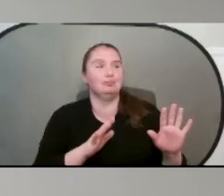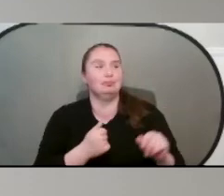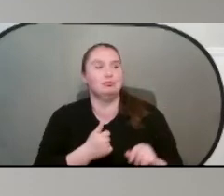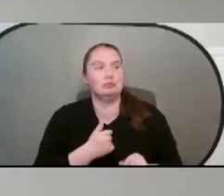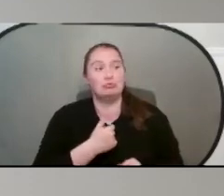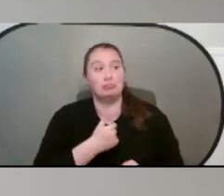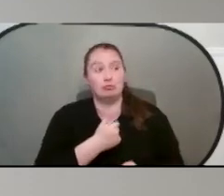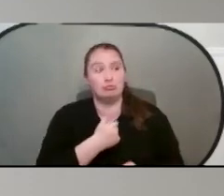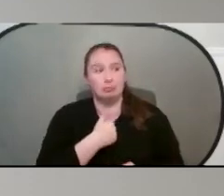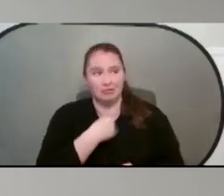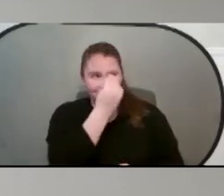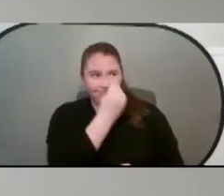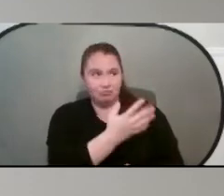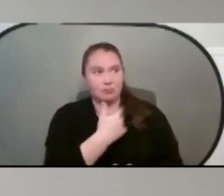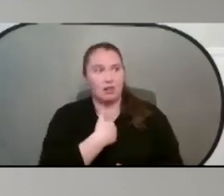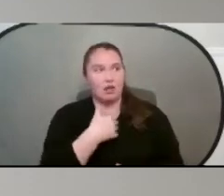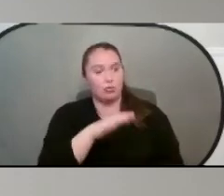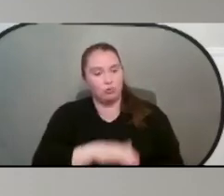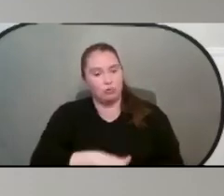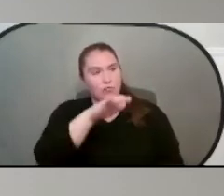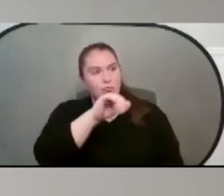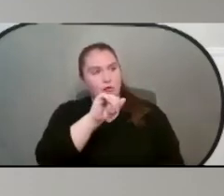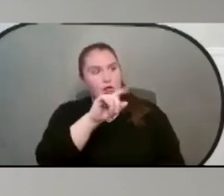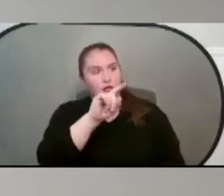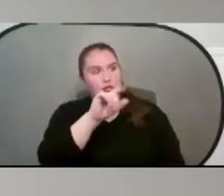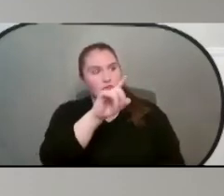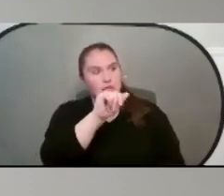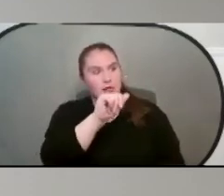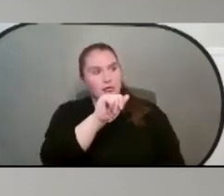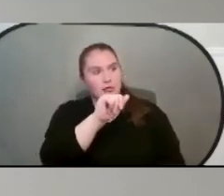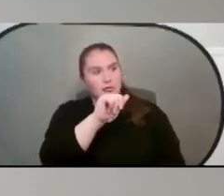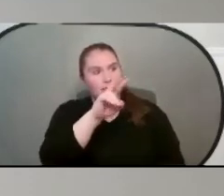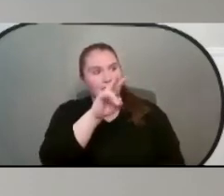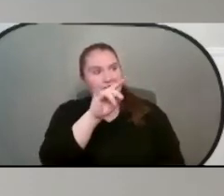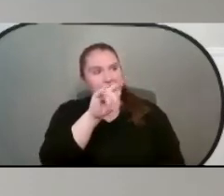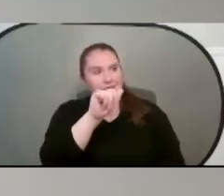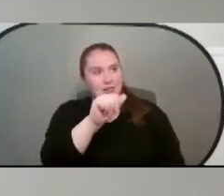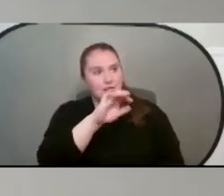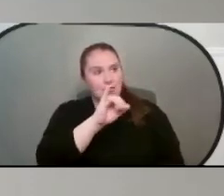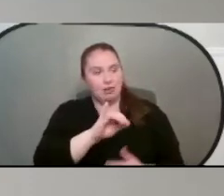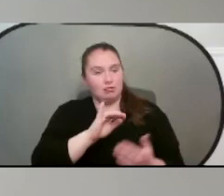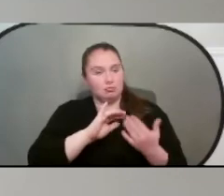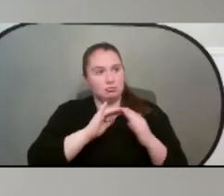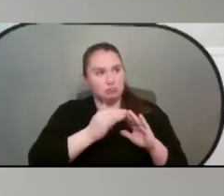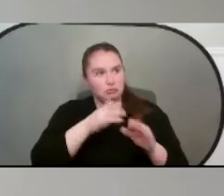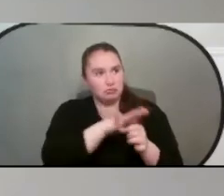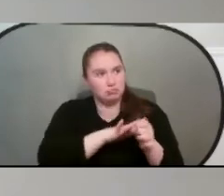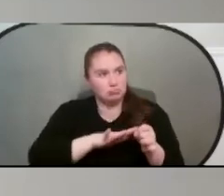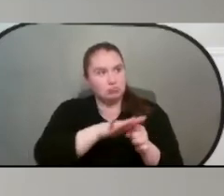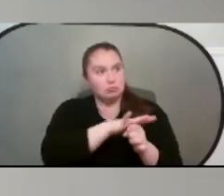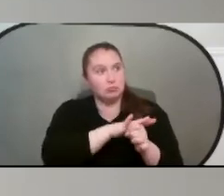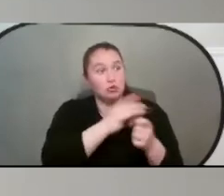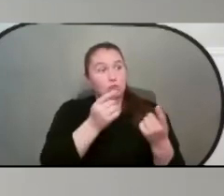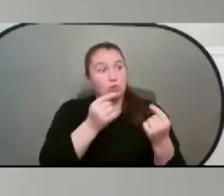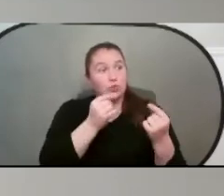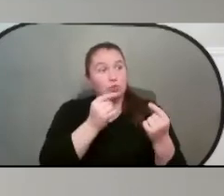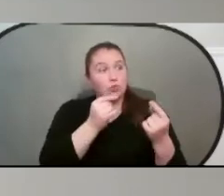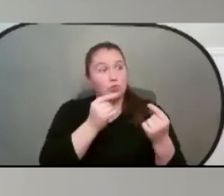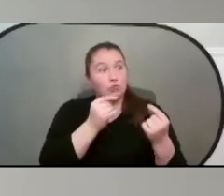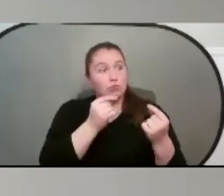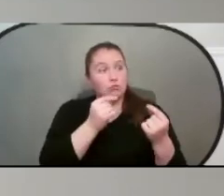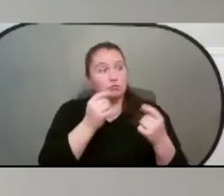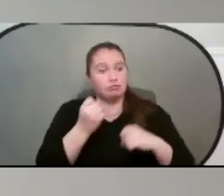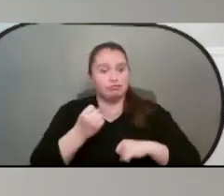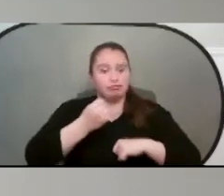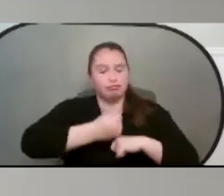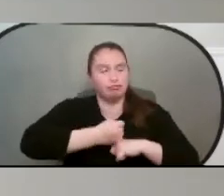having grown up in the AltaVista neighborhood, getting rid of AltaVista, and repurposing it for anything other than the school for students in that